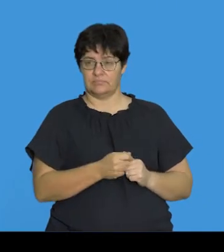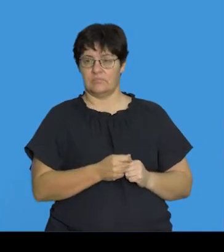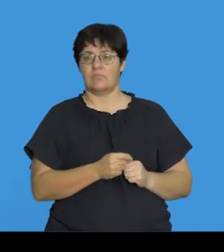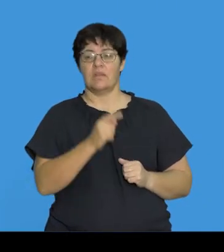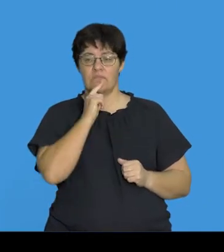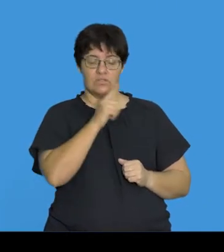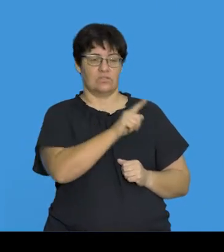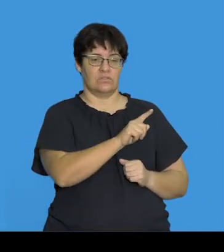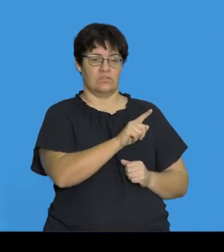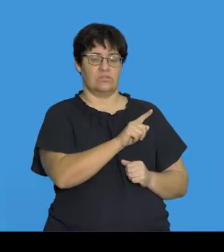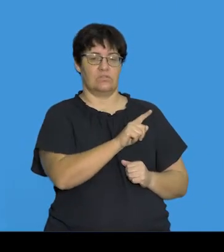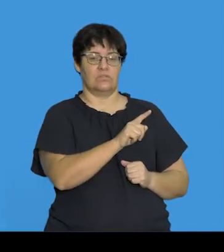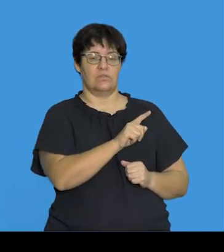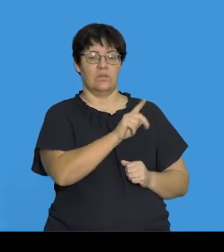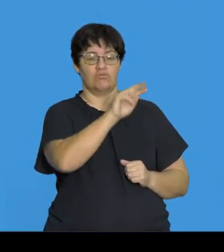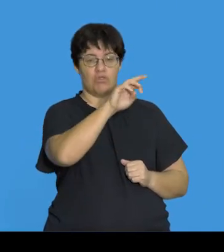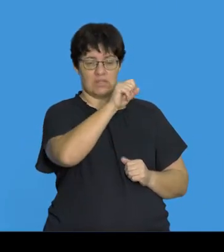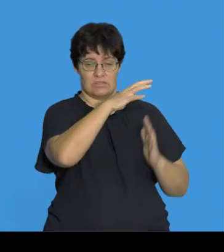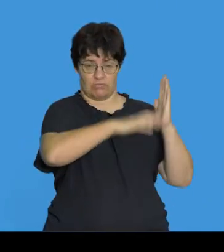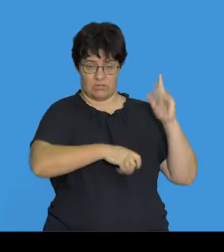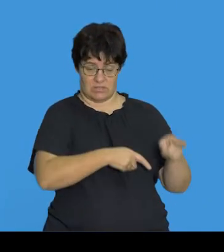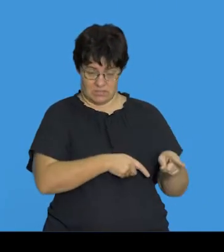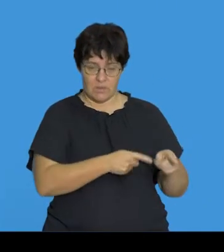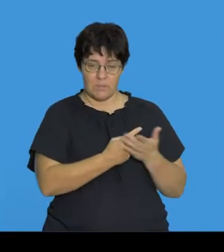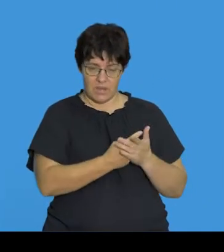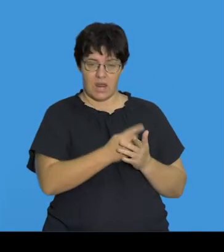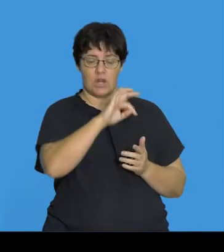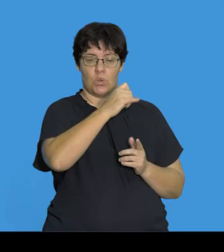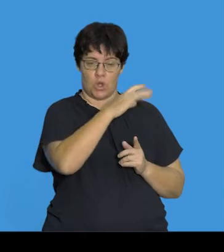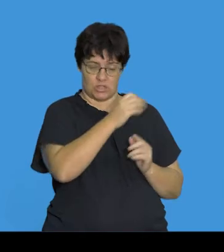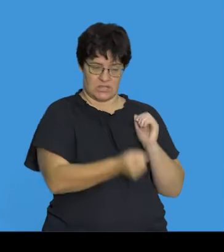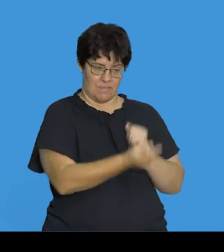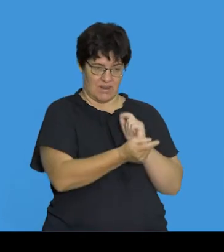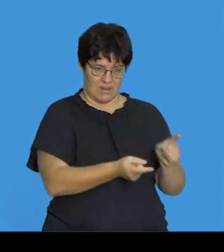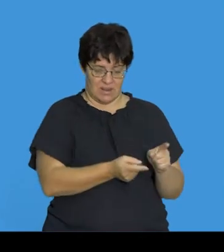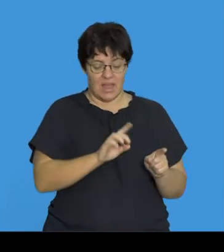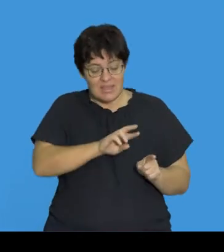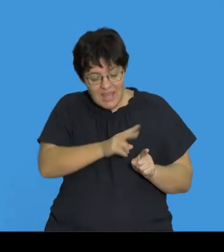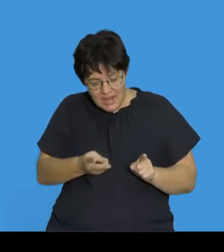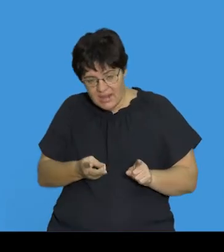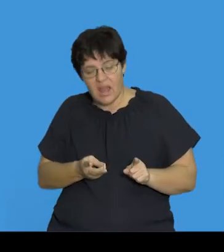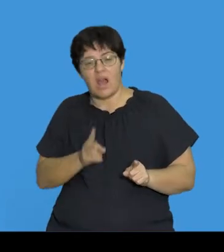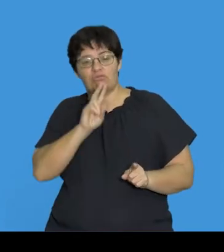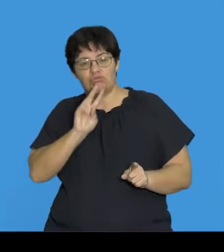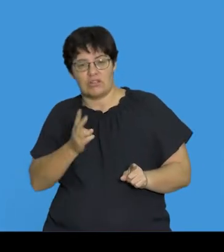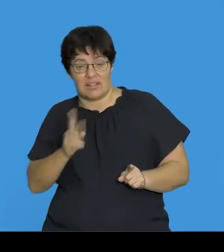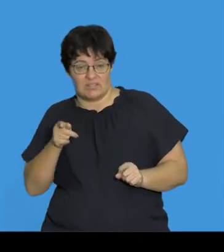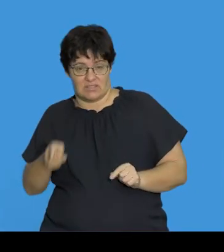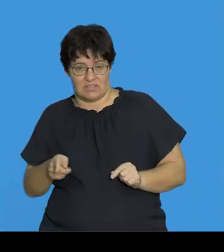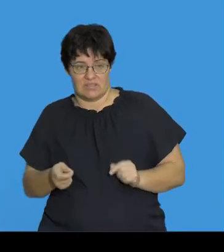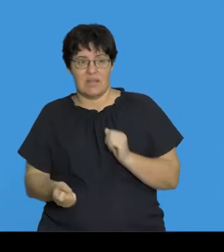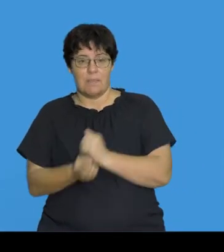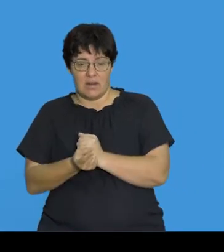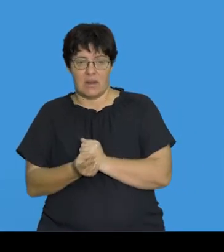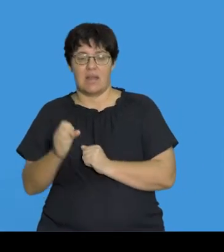mentioned, is called transcription, and that occurs in the nucleus. And that's followed by a process called translation, which